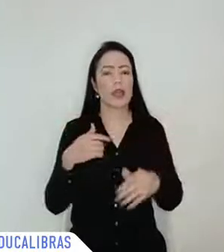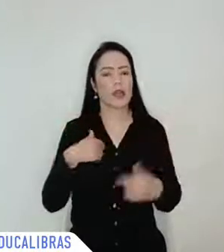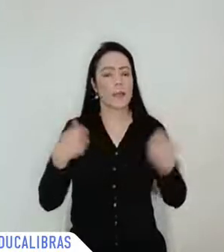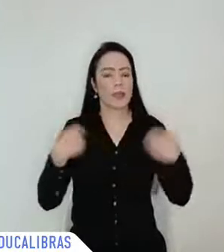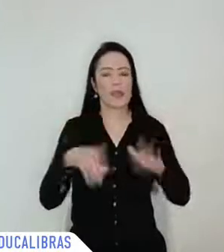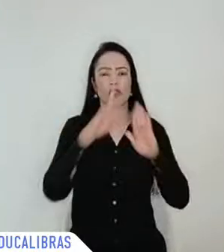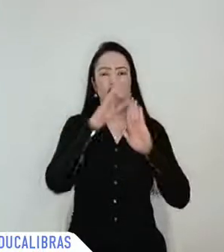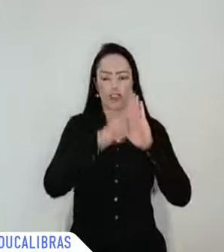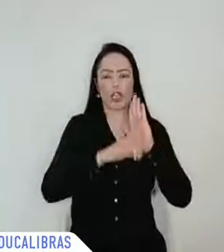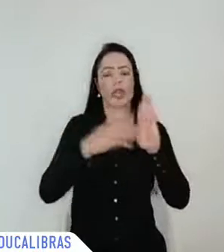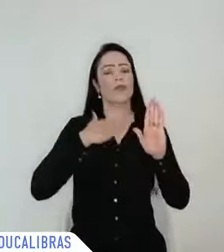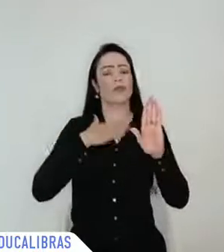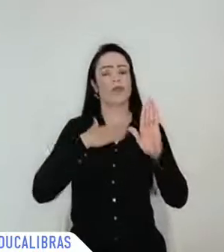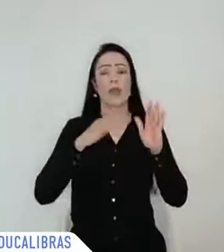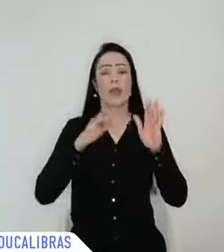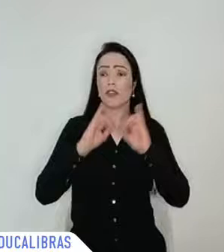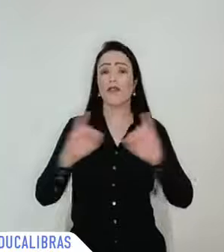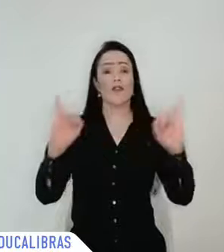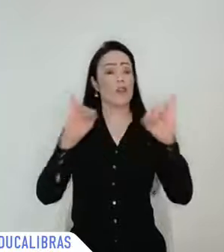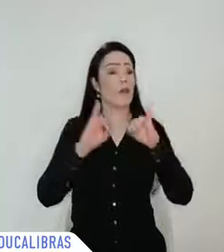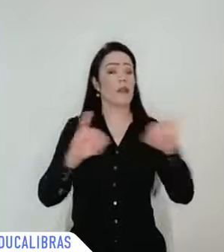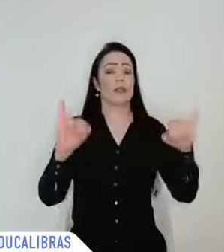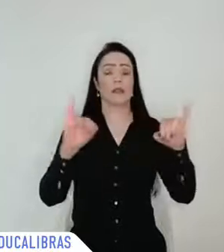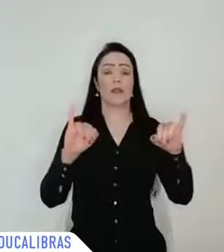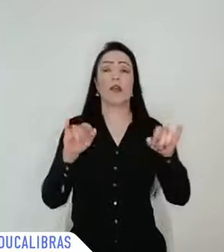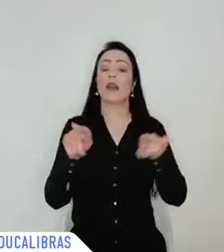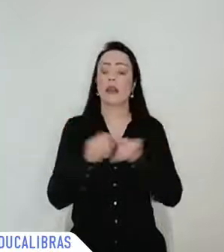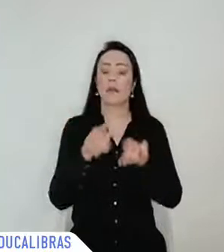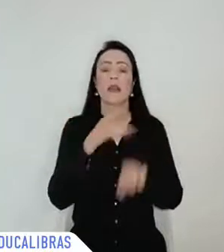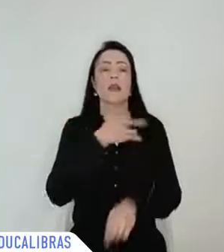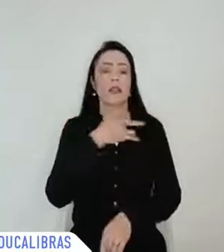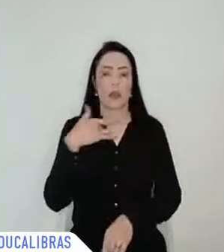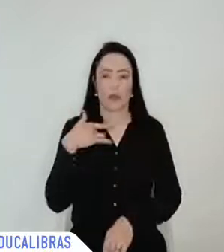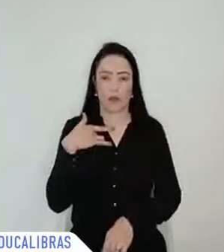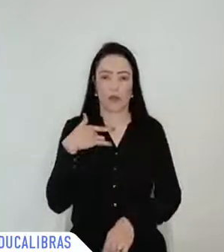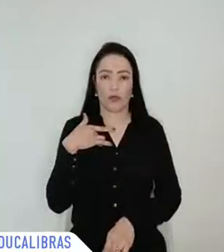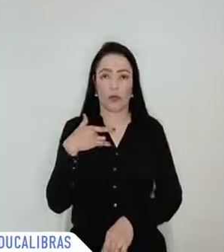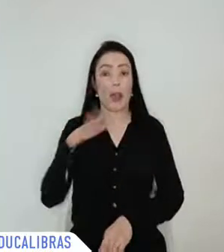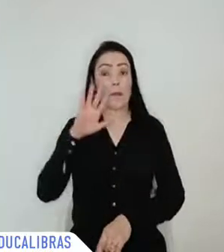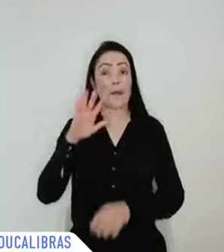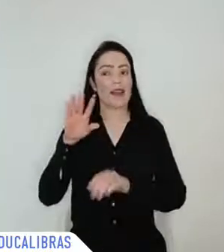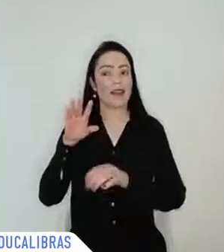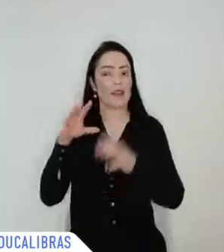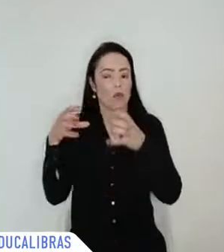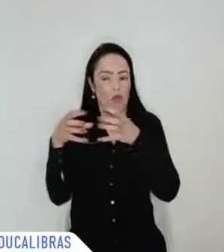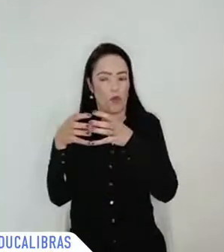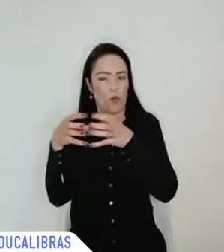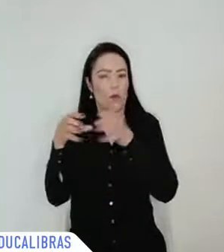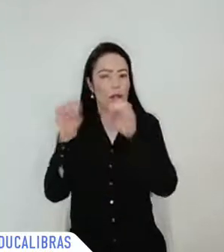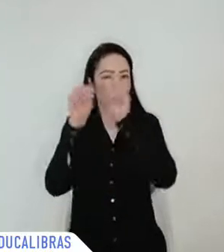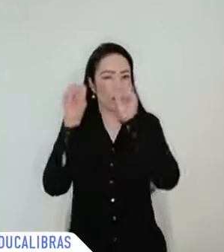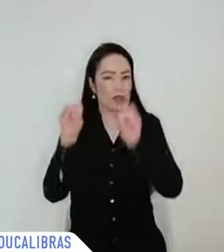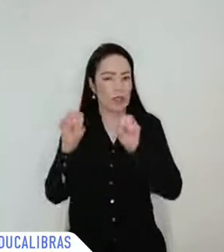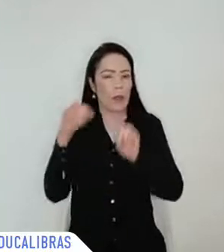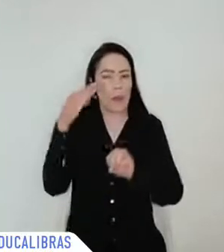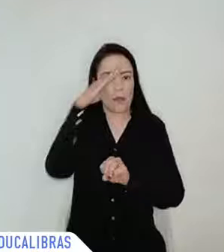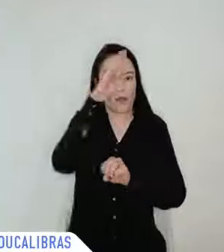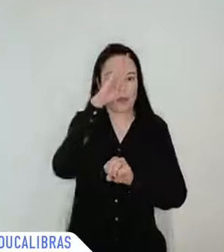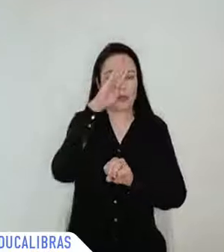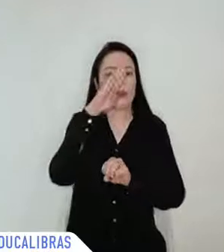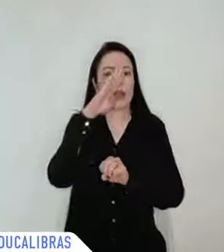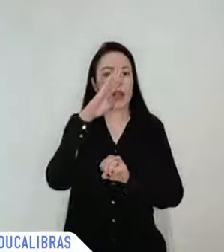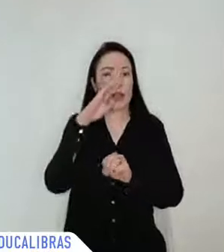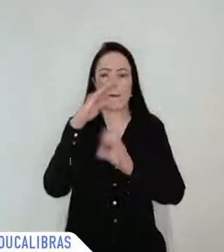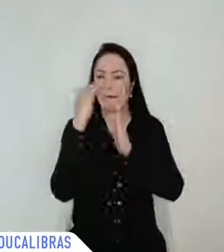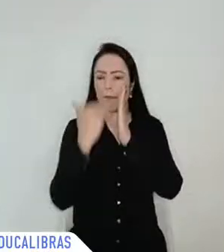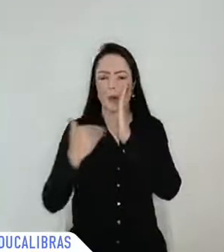these pandemics, the right to information is as important as the right to health.